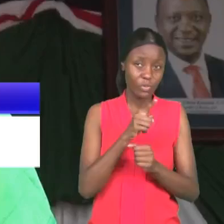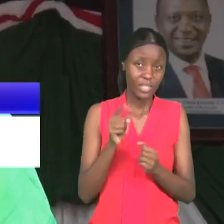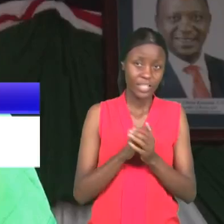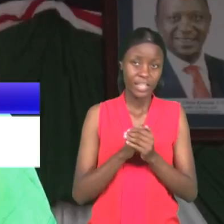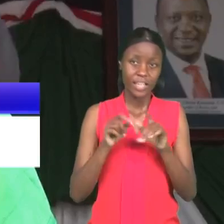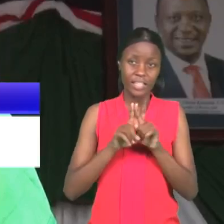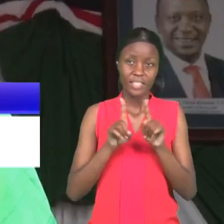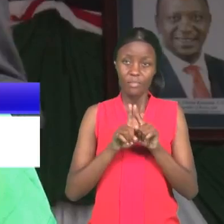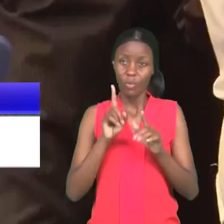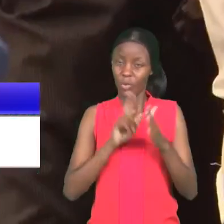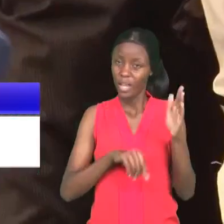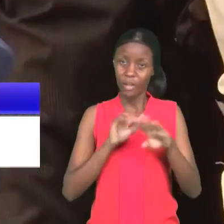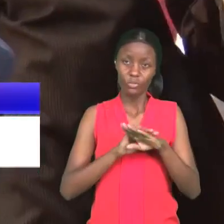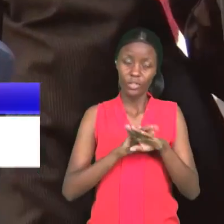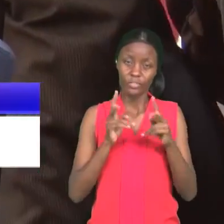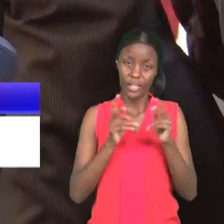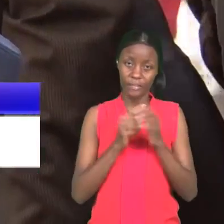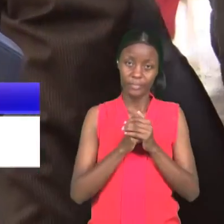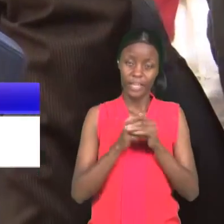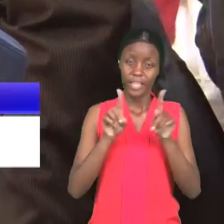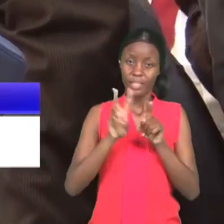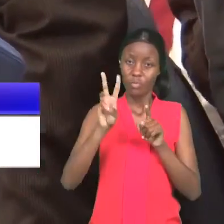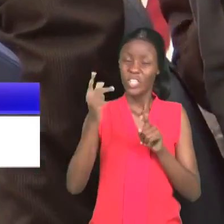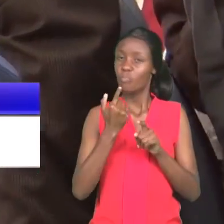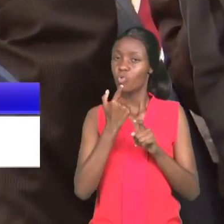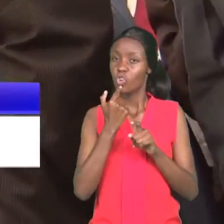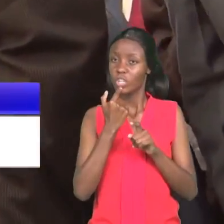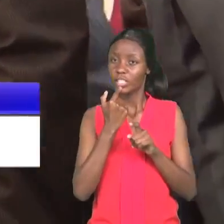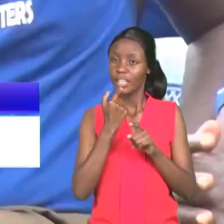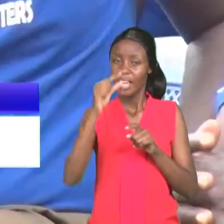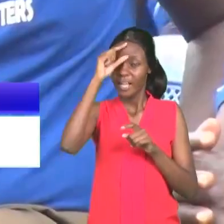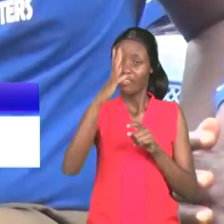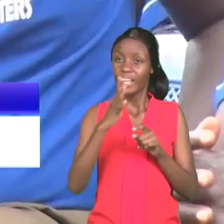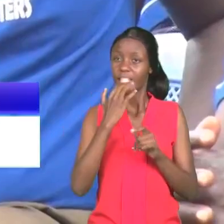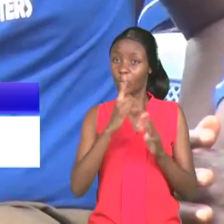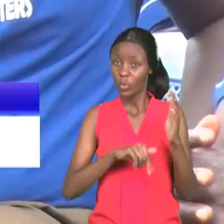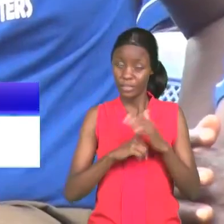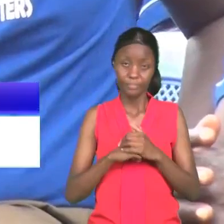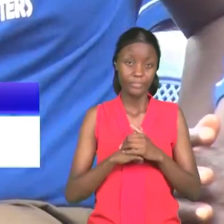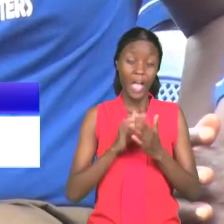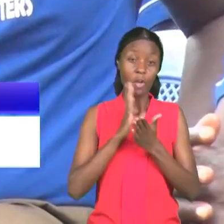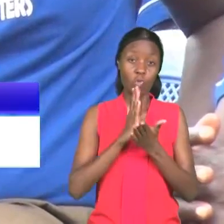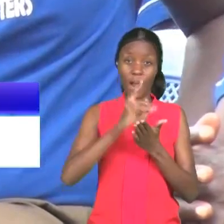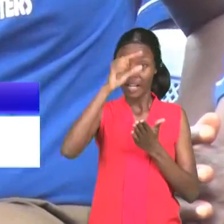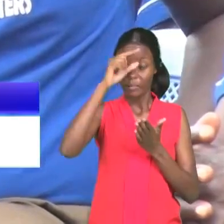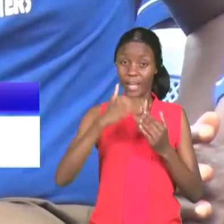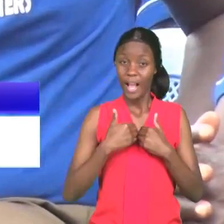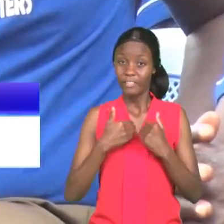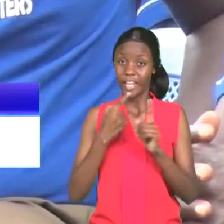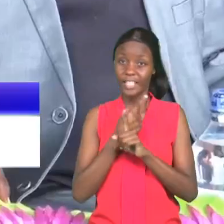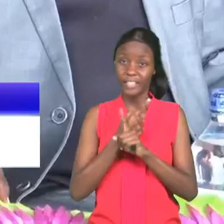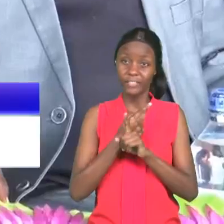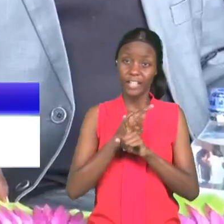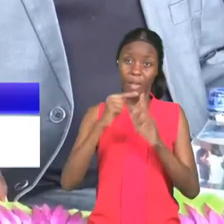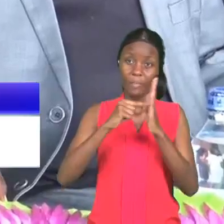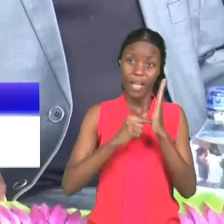as a what's nothing. West Pokot Governor Professor John Lonyangapuo said despite his government putting in measures to support the